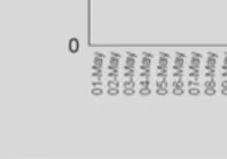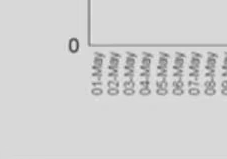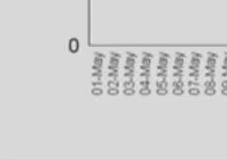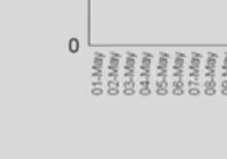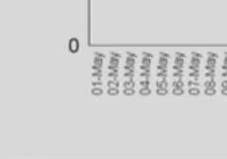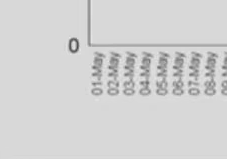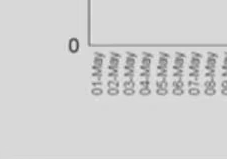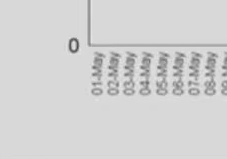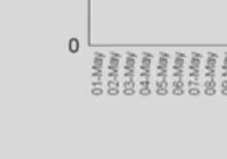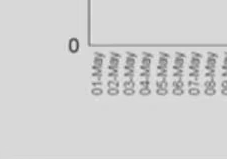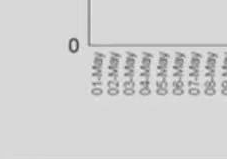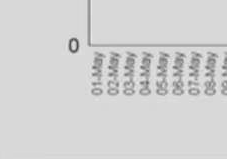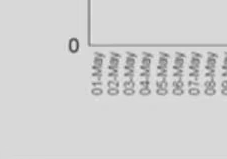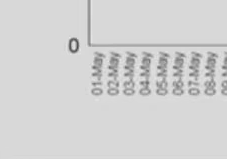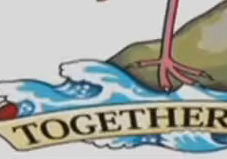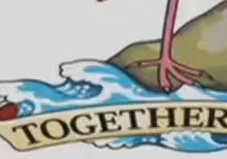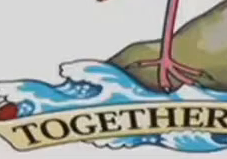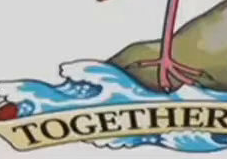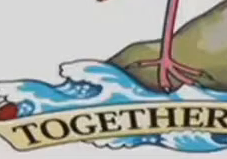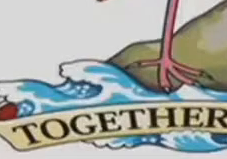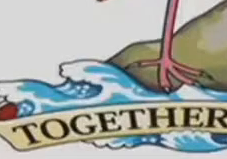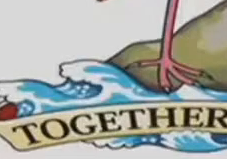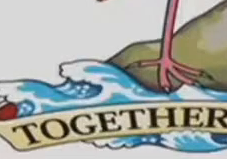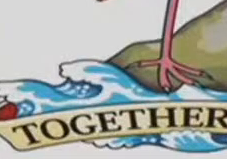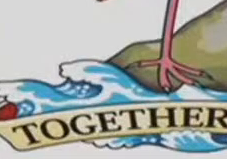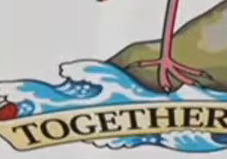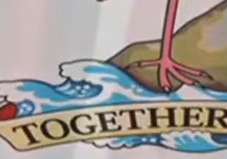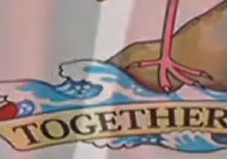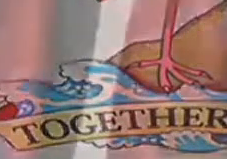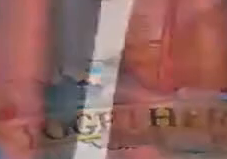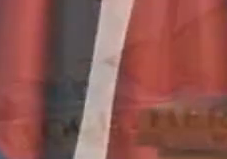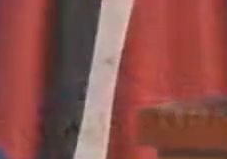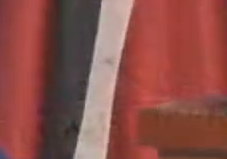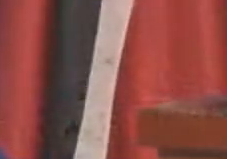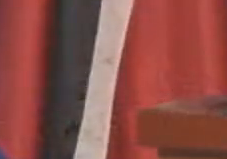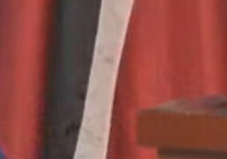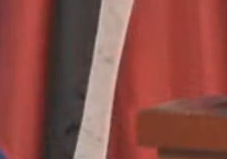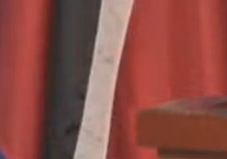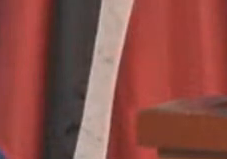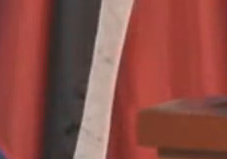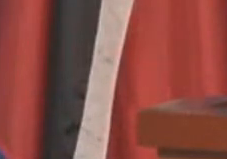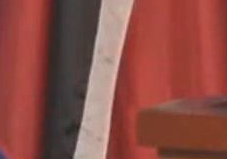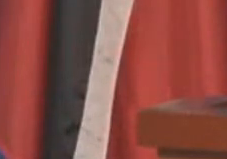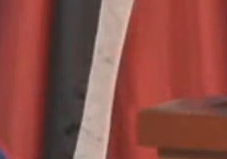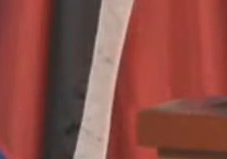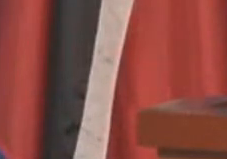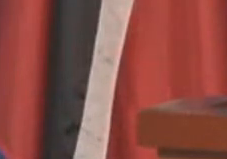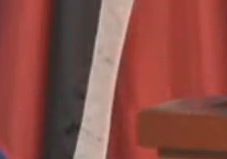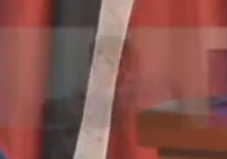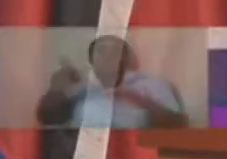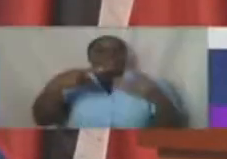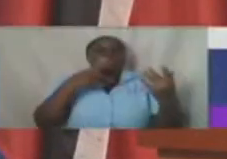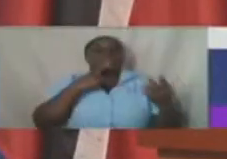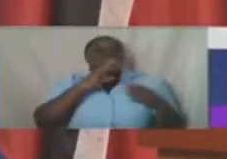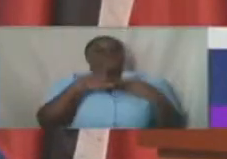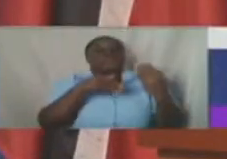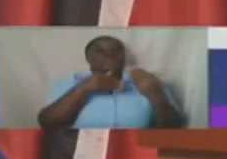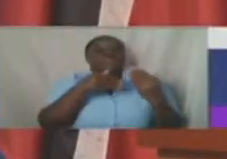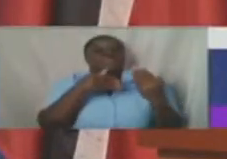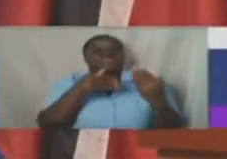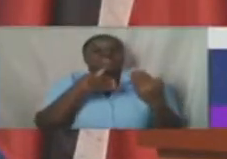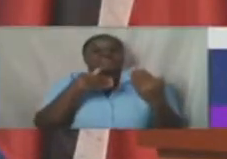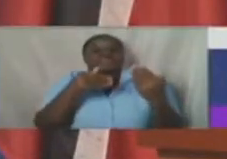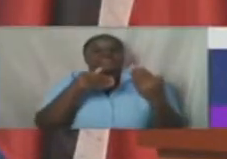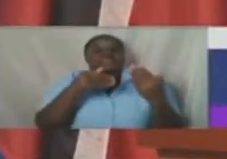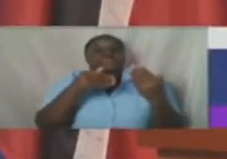minutes. Ladies and gentlemen, this afternoon I bring with you a message on behalf of my fellow